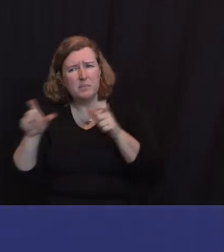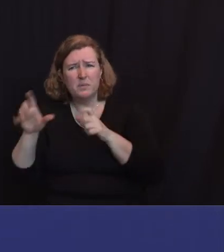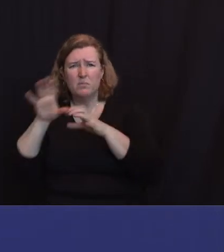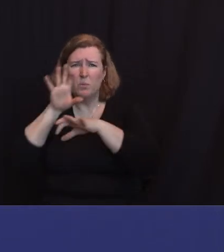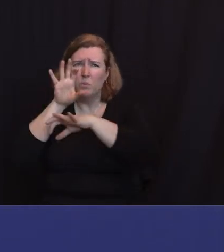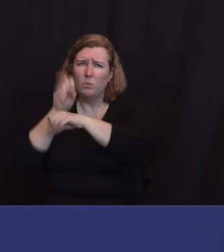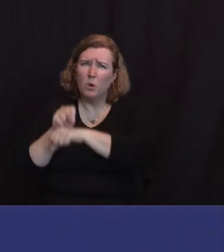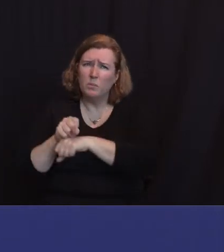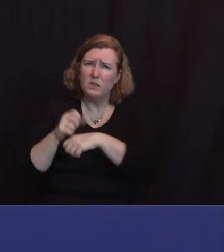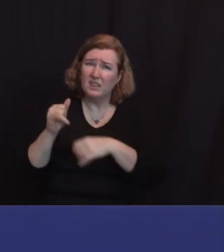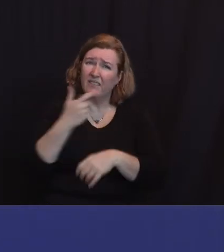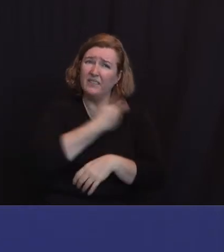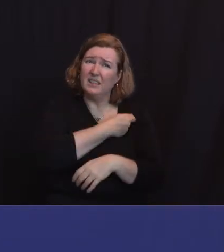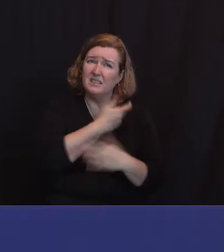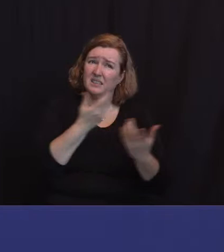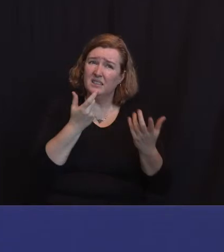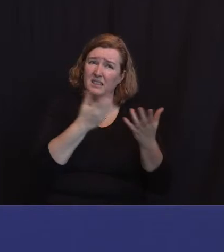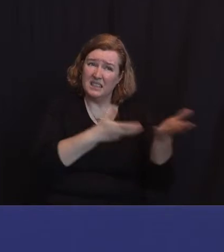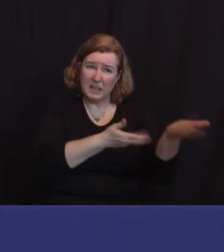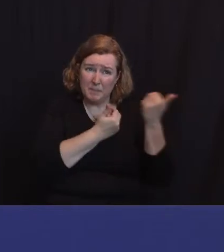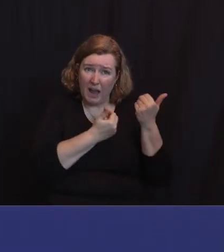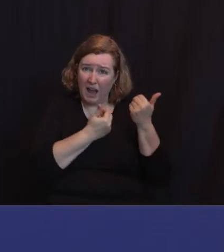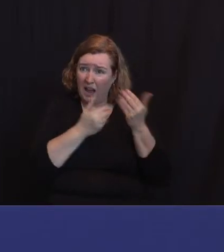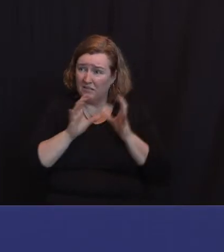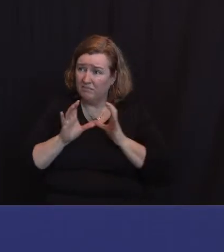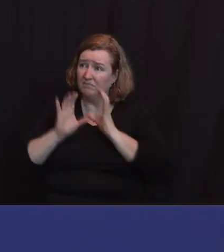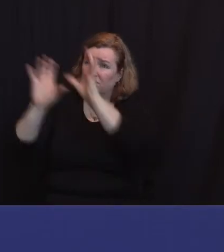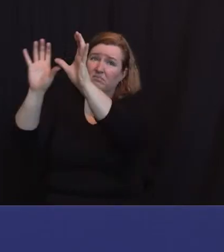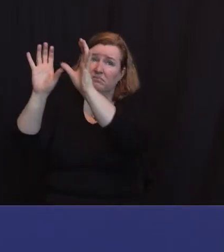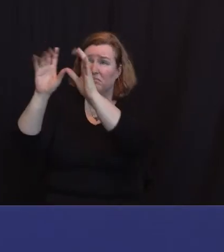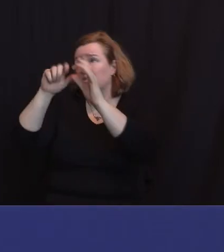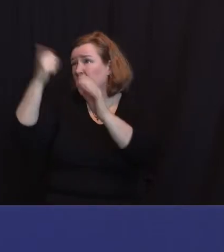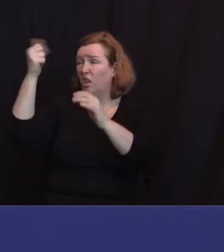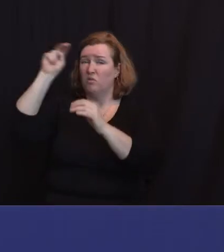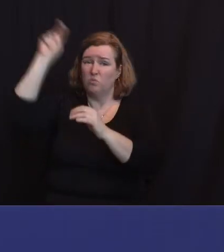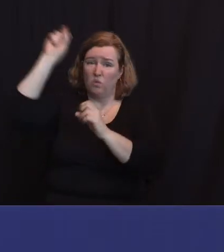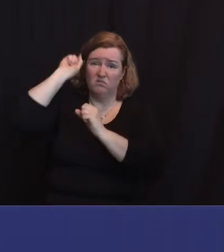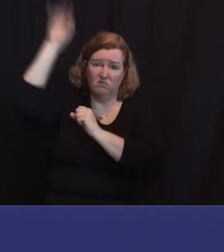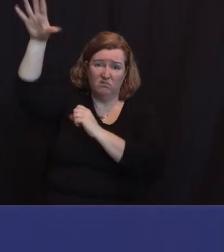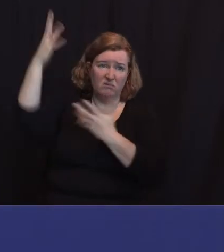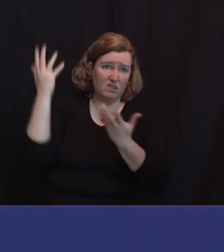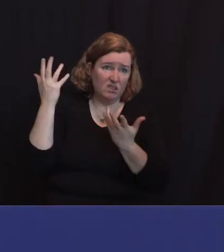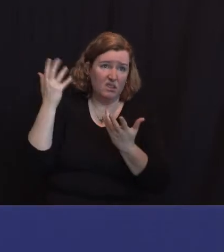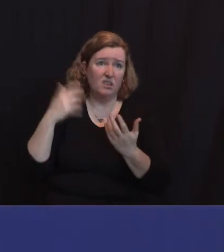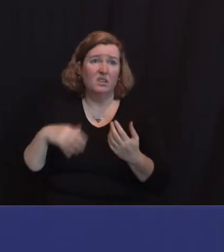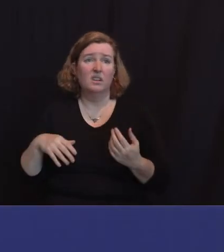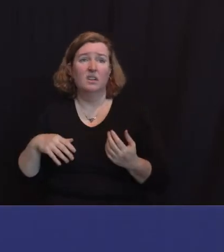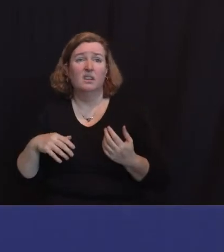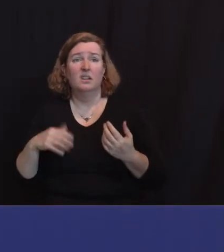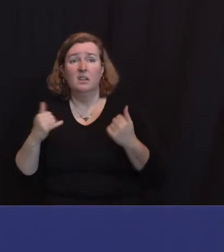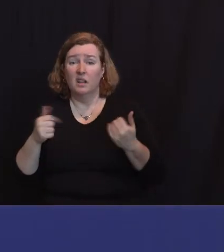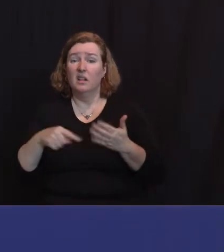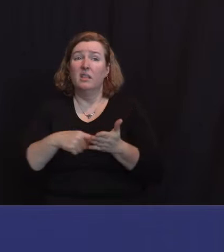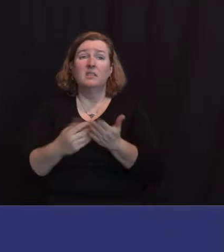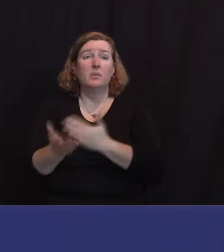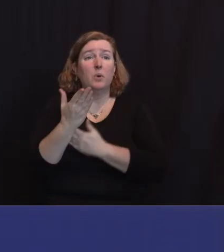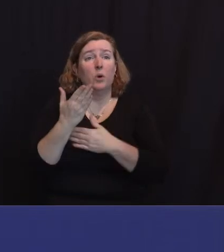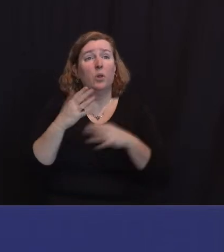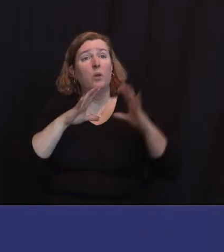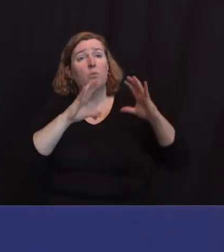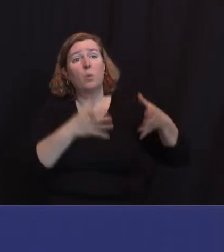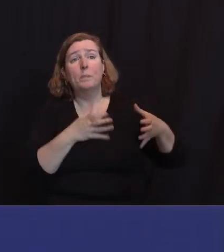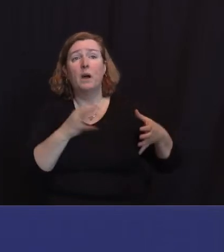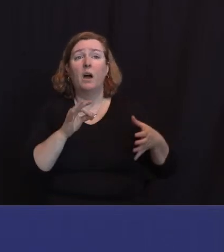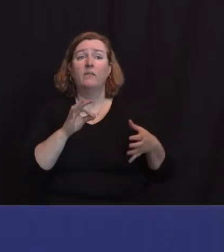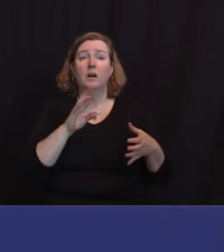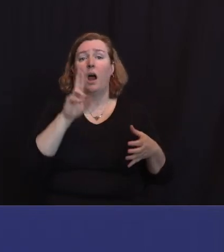of more populated parts of the state? And finally, a group of undocumented immigrants came to Trenton this morning and began a hunger strike in light of not